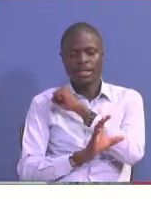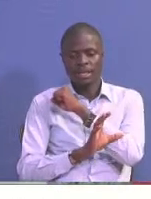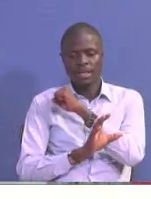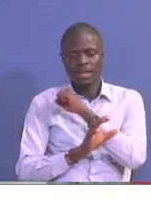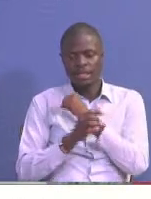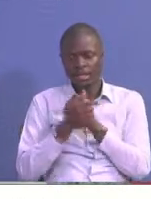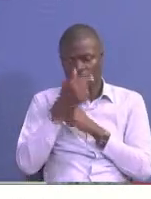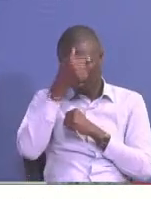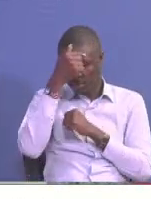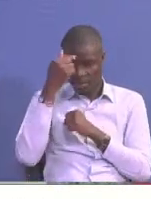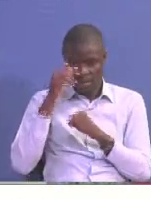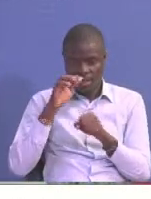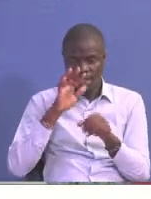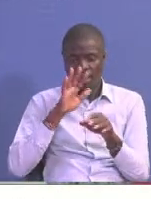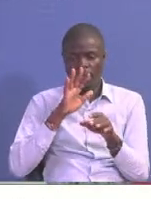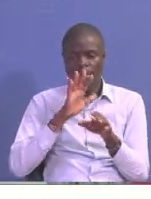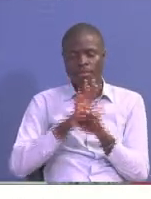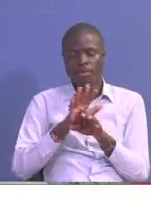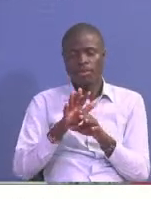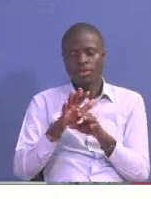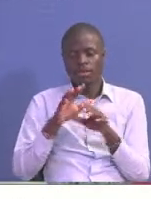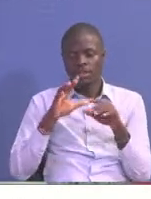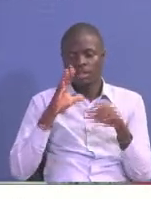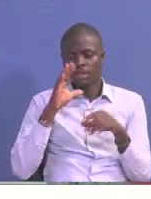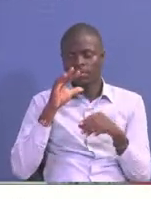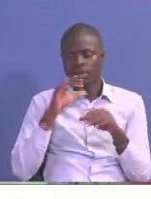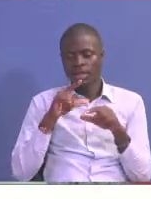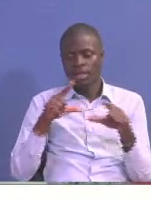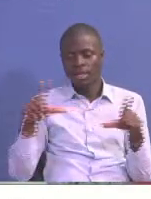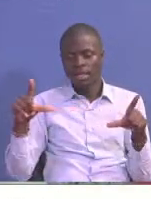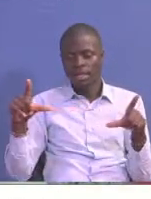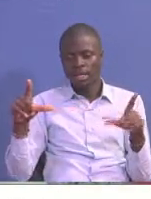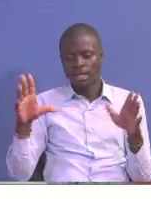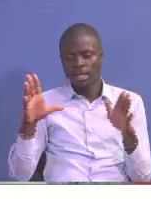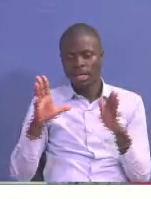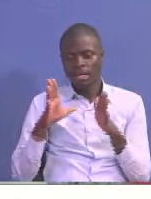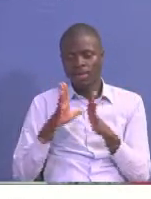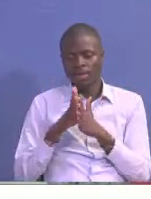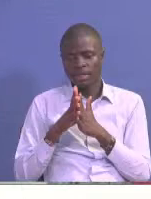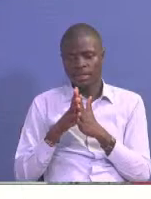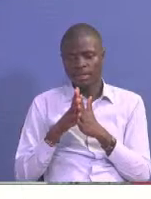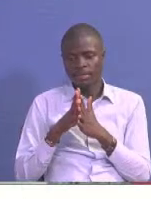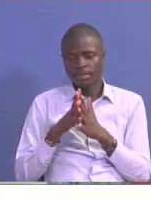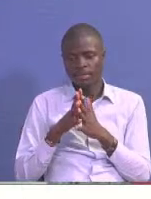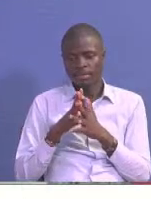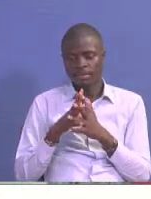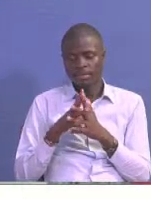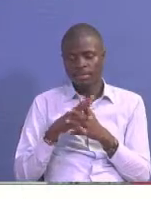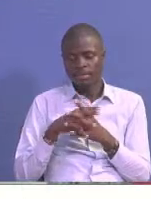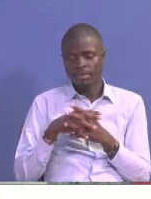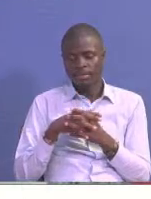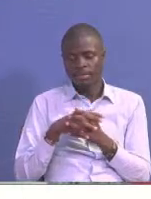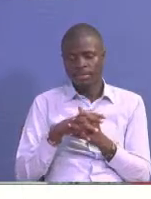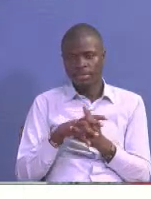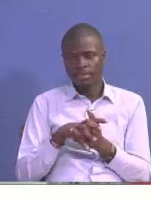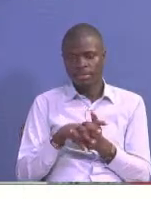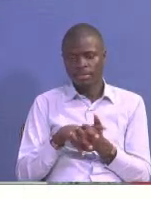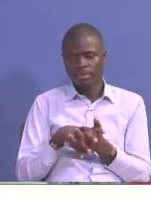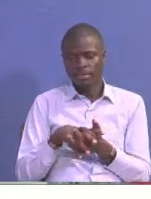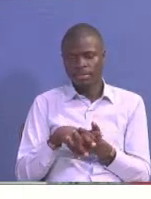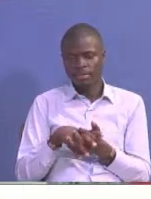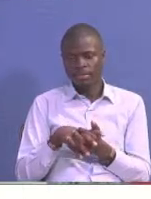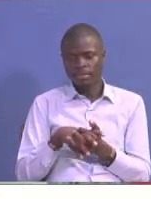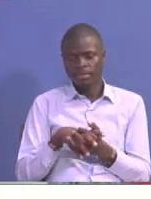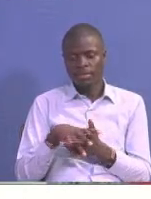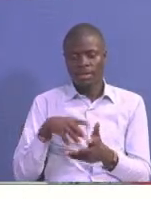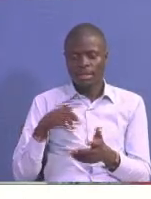it's the most spoken country globally and spoken technically globally.